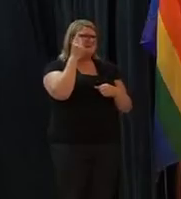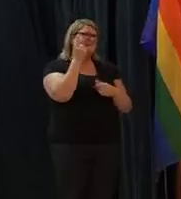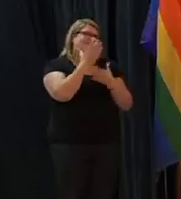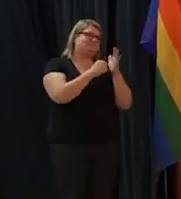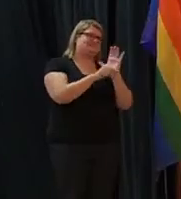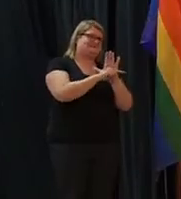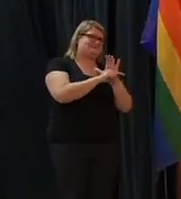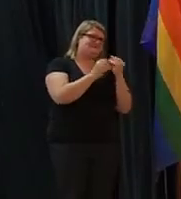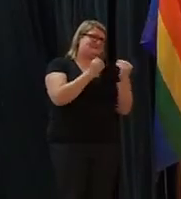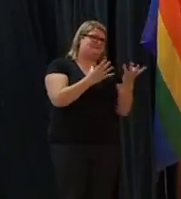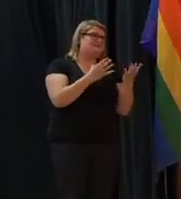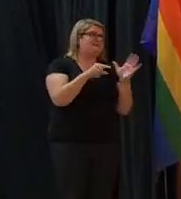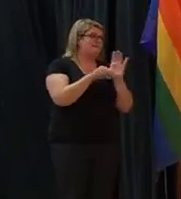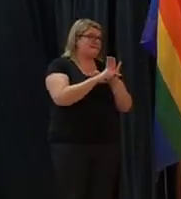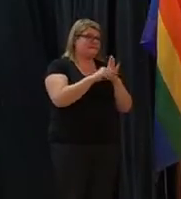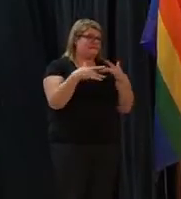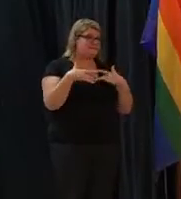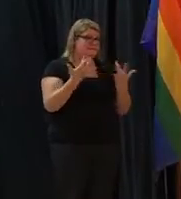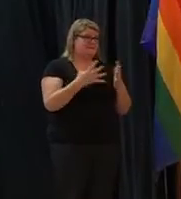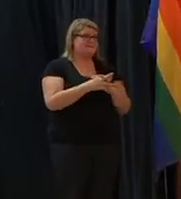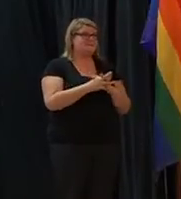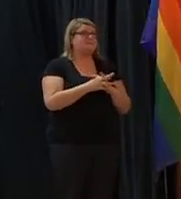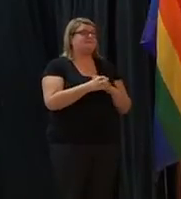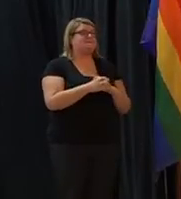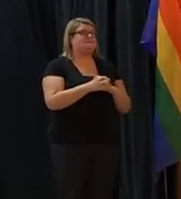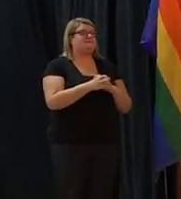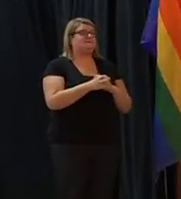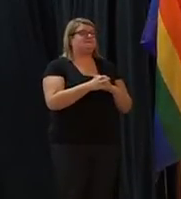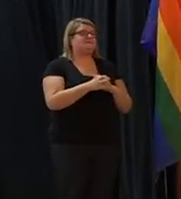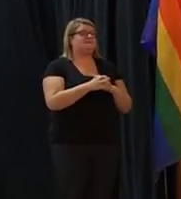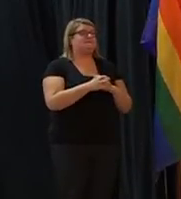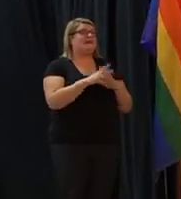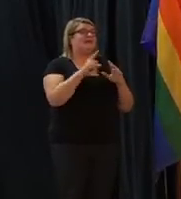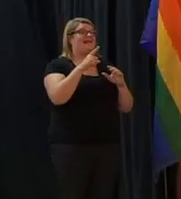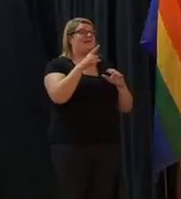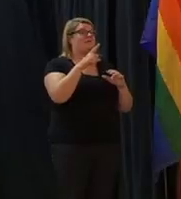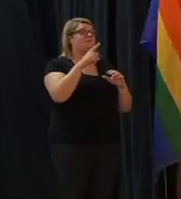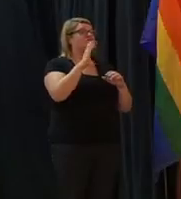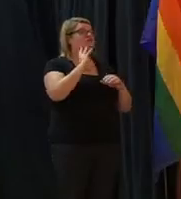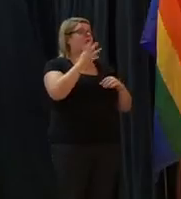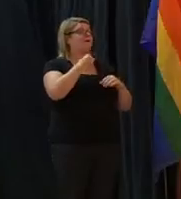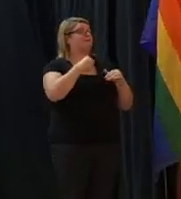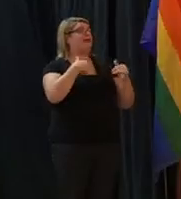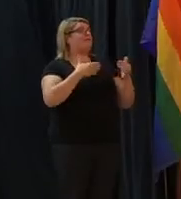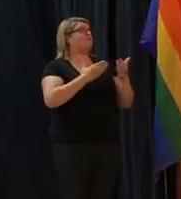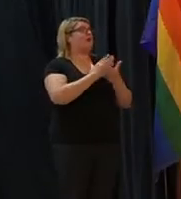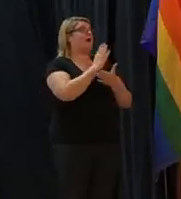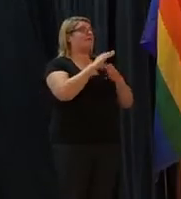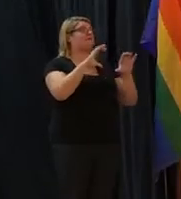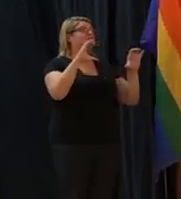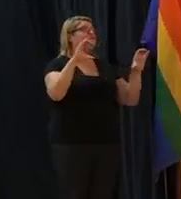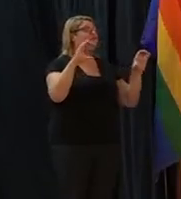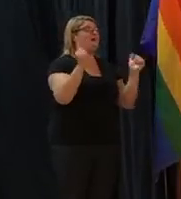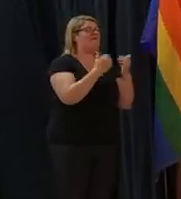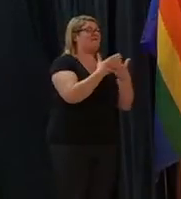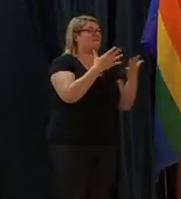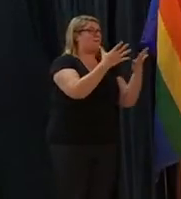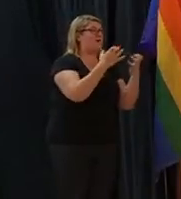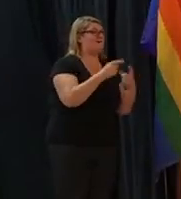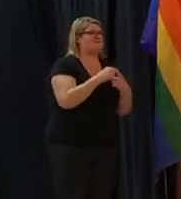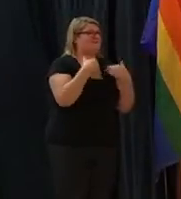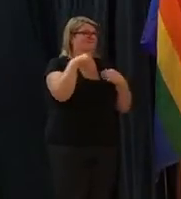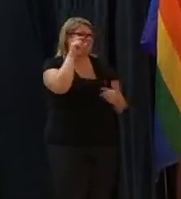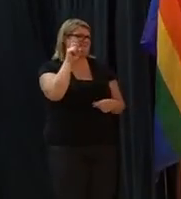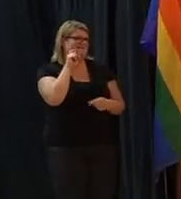it. The flip side is the fact that they could do everything but not have sex, because we have section 377,